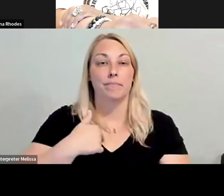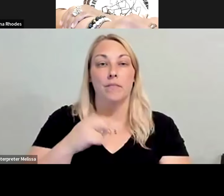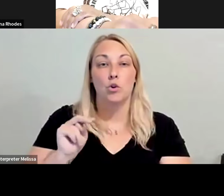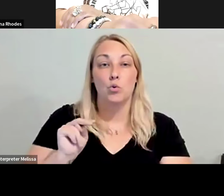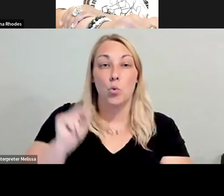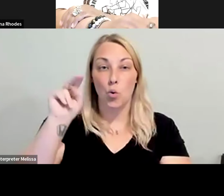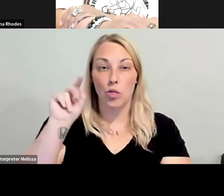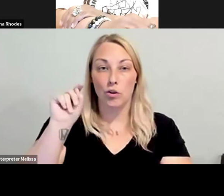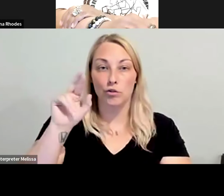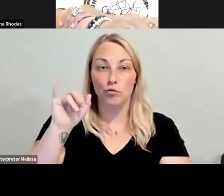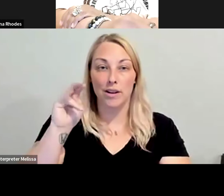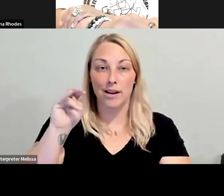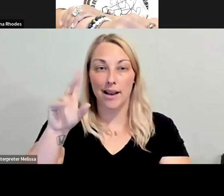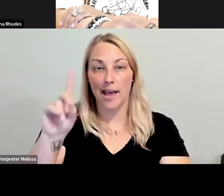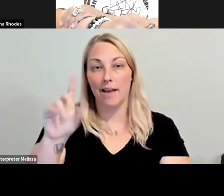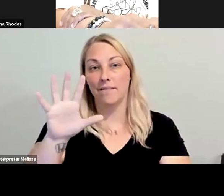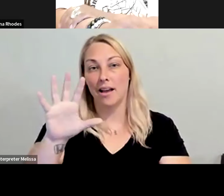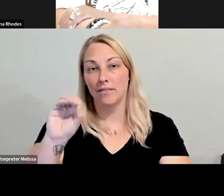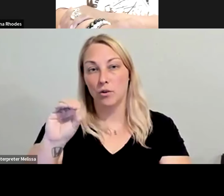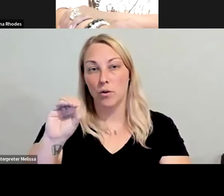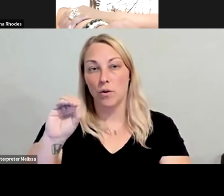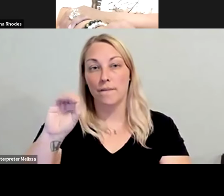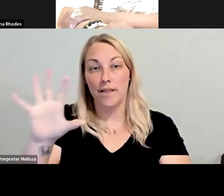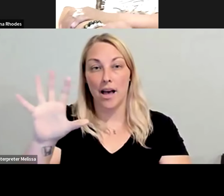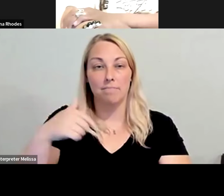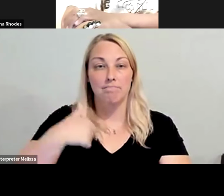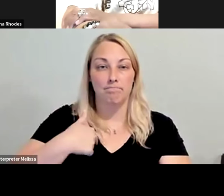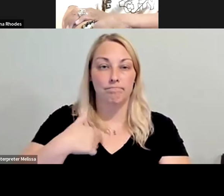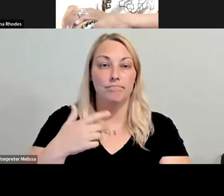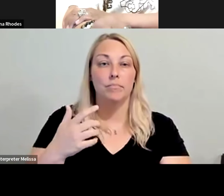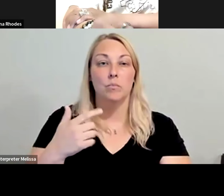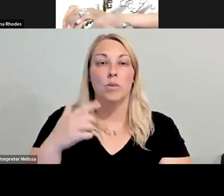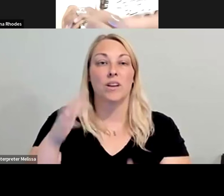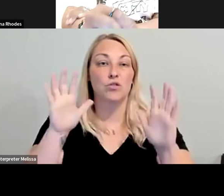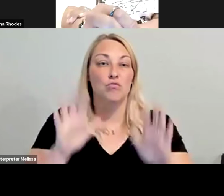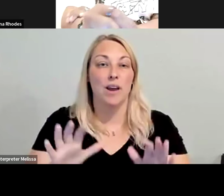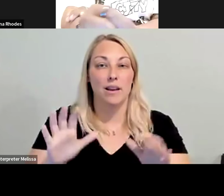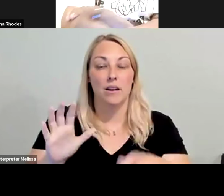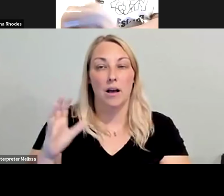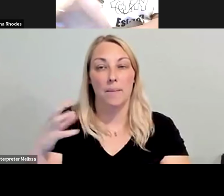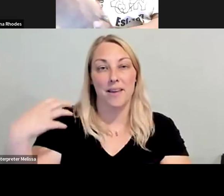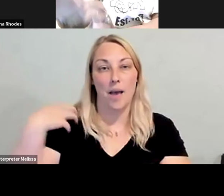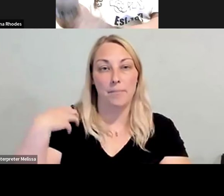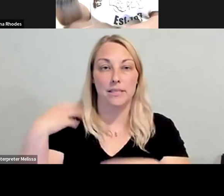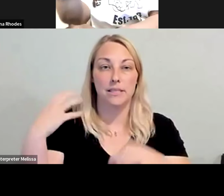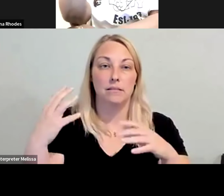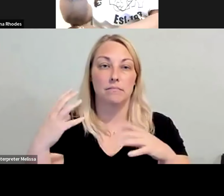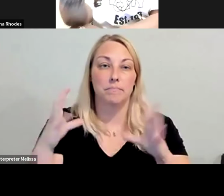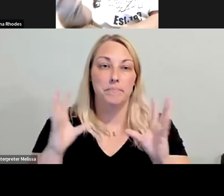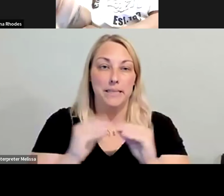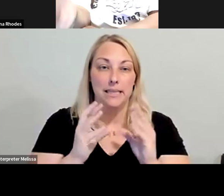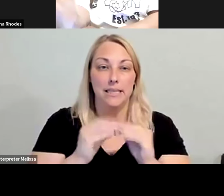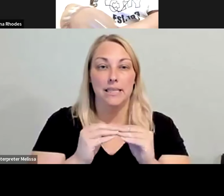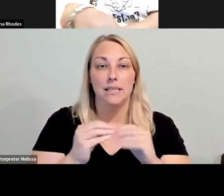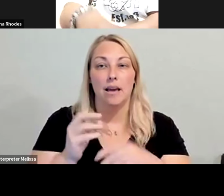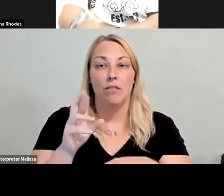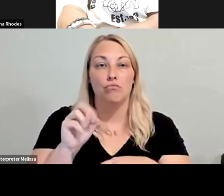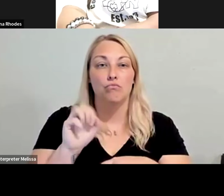Trinidad. We had a very great block captain meeting last weekend at the rec center. We separated